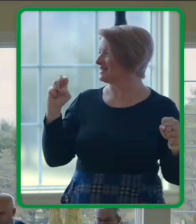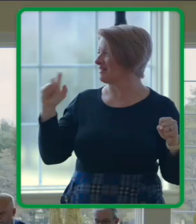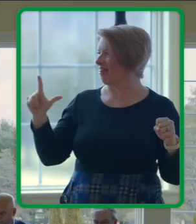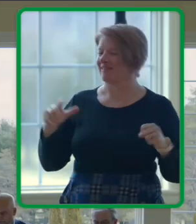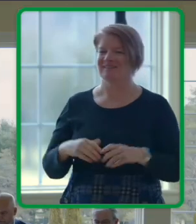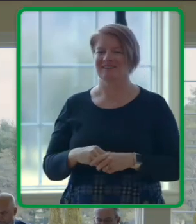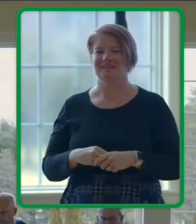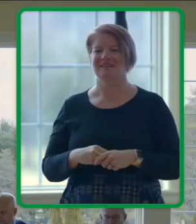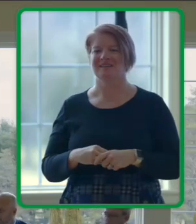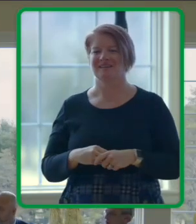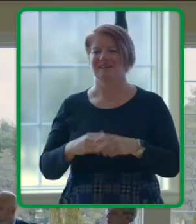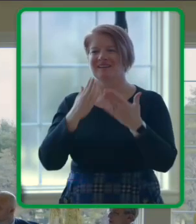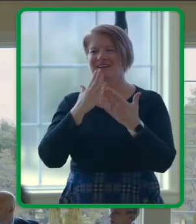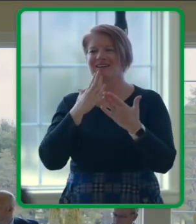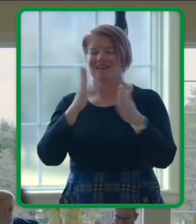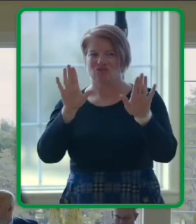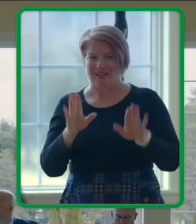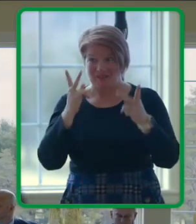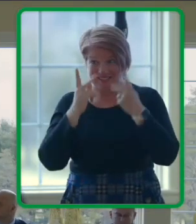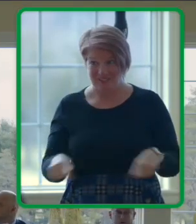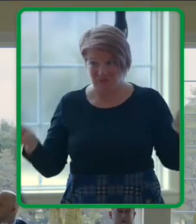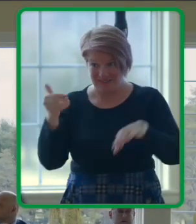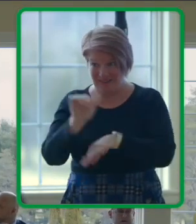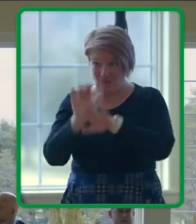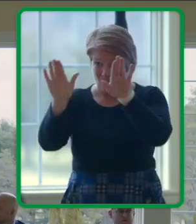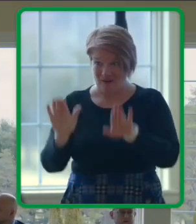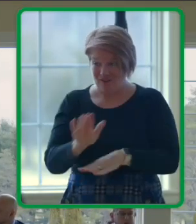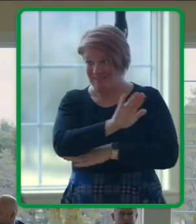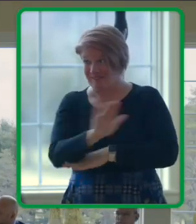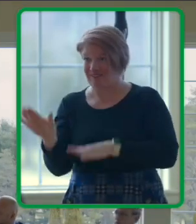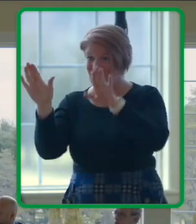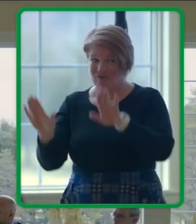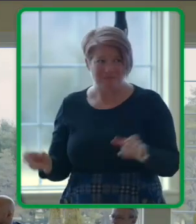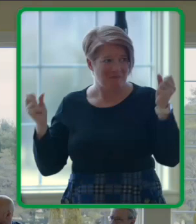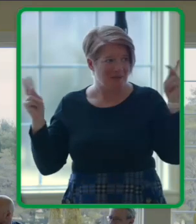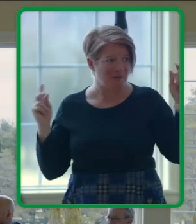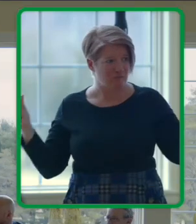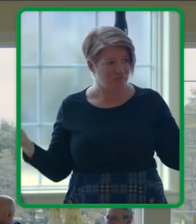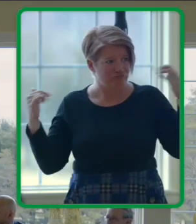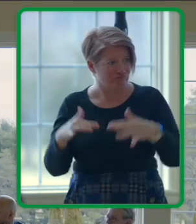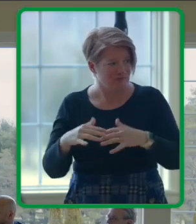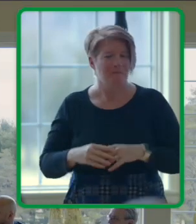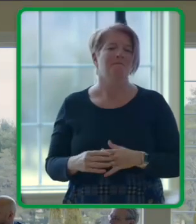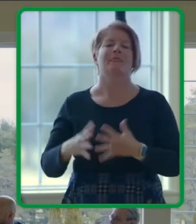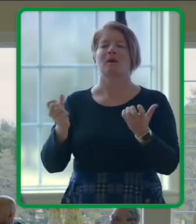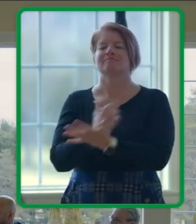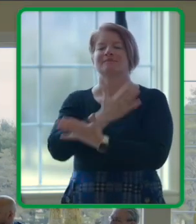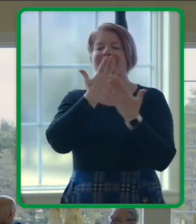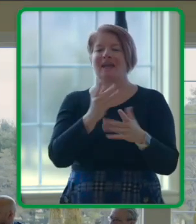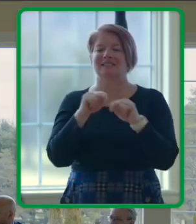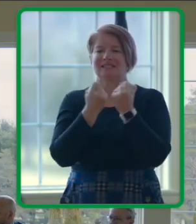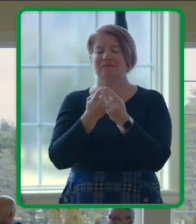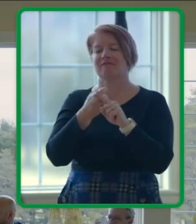Thank you, Pete. It's great to see you all tonight. It's a wonderful evening. So great to have so many people joining us here. I'd like to really thank the team